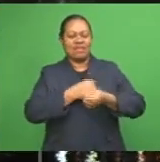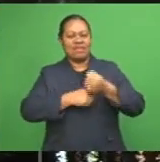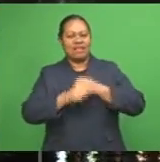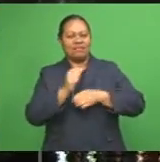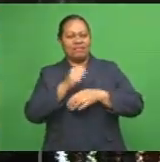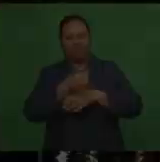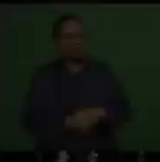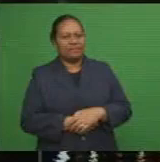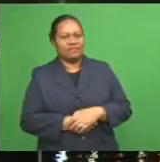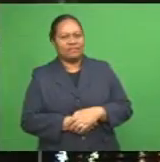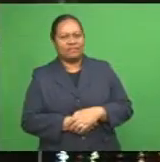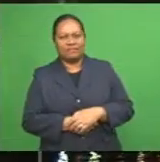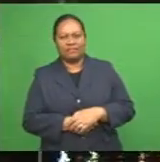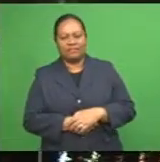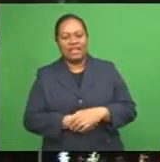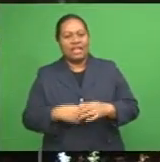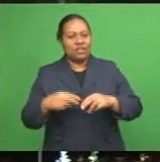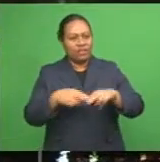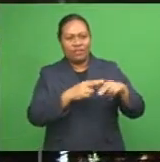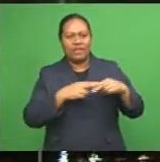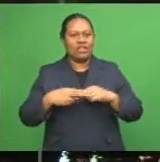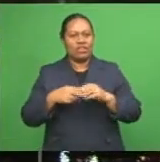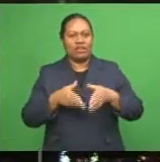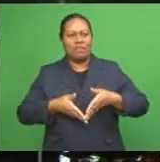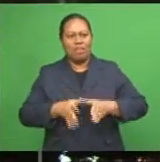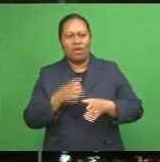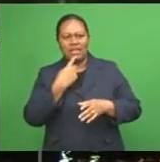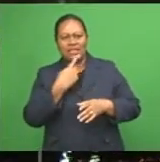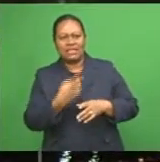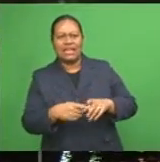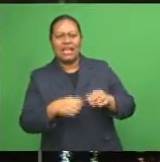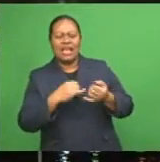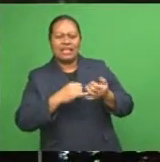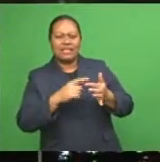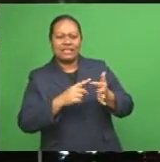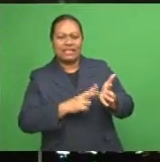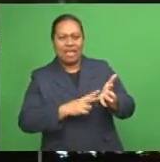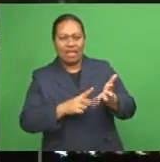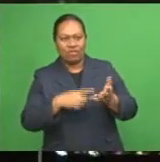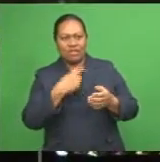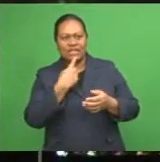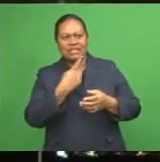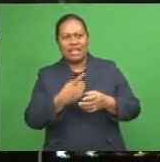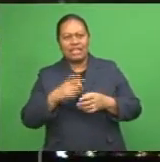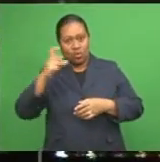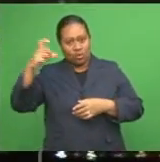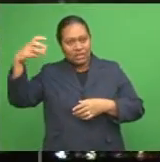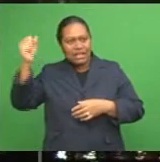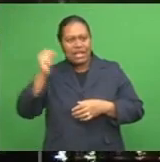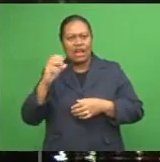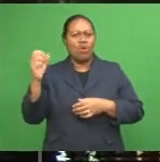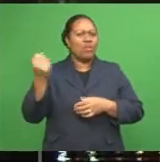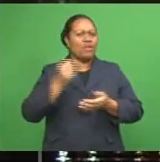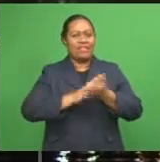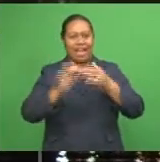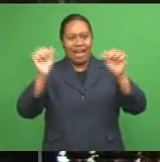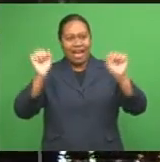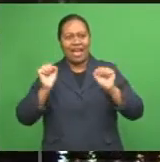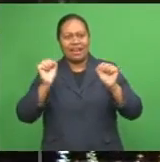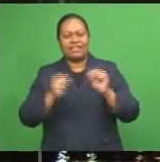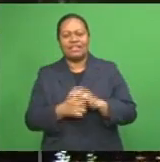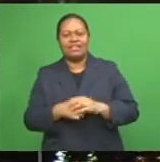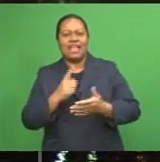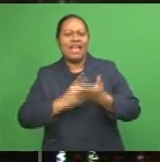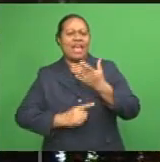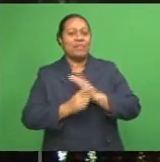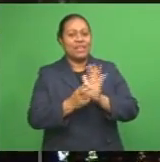Stadium in Australia. Fiji-born Sevu Reece provided an electric performance in Crusaders' win over the Highlanders in